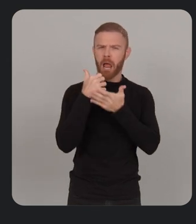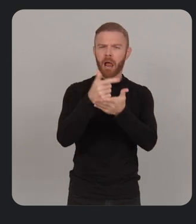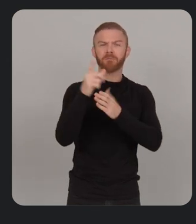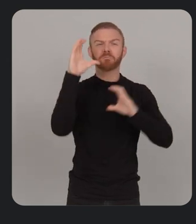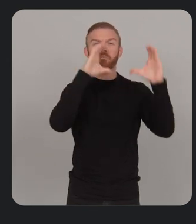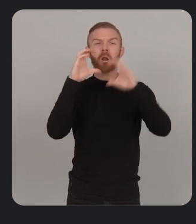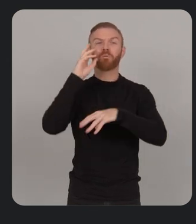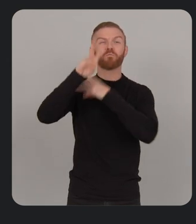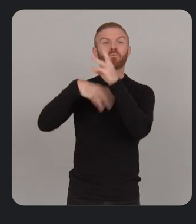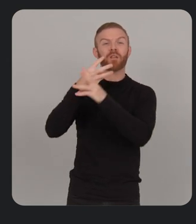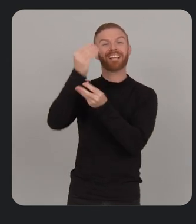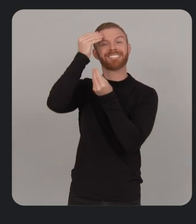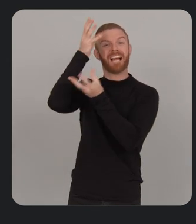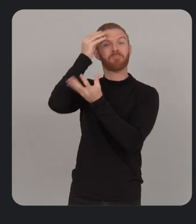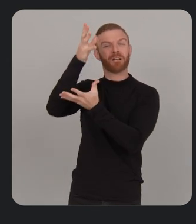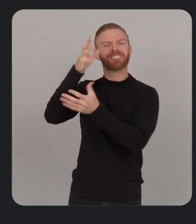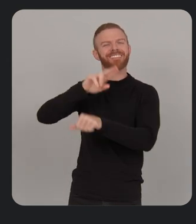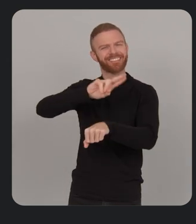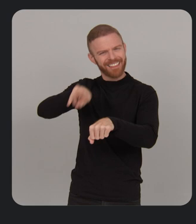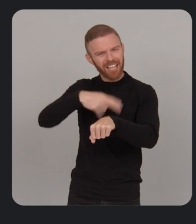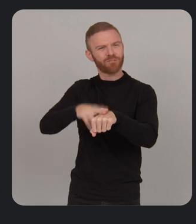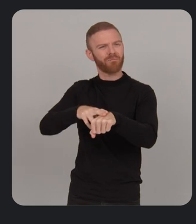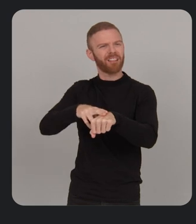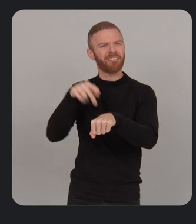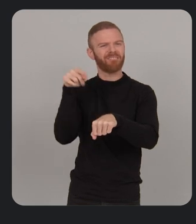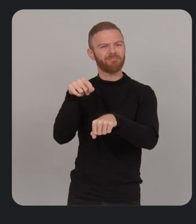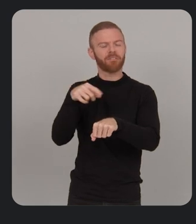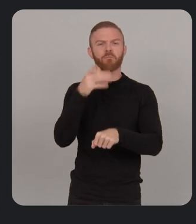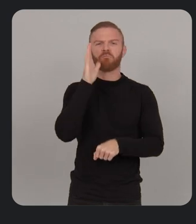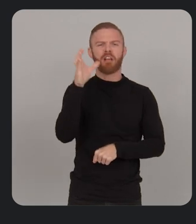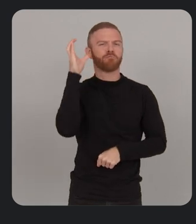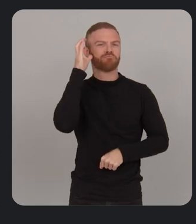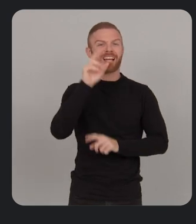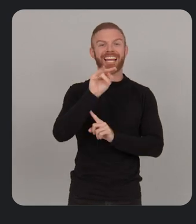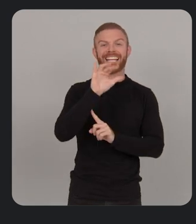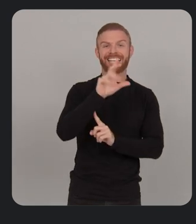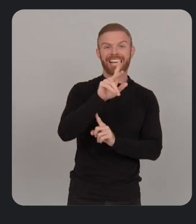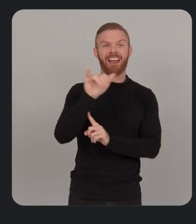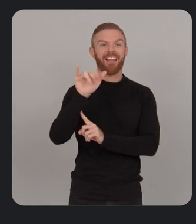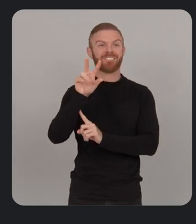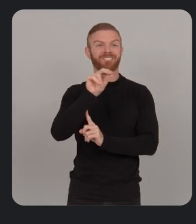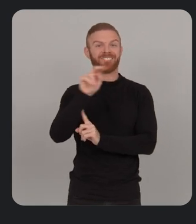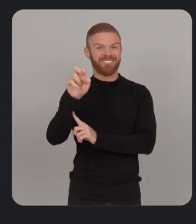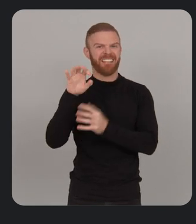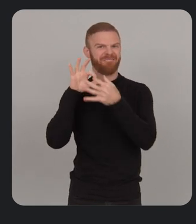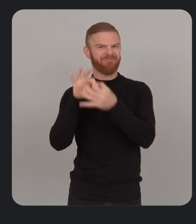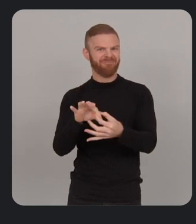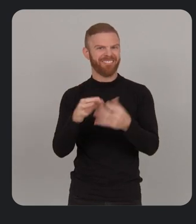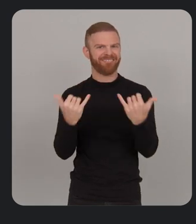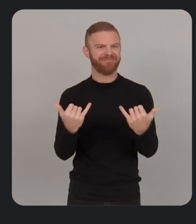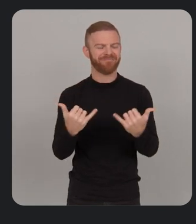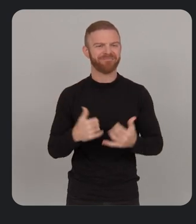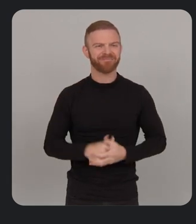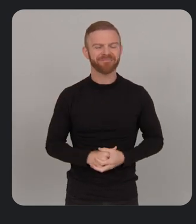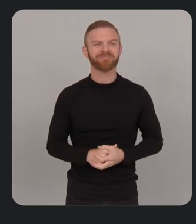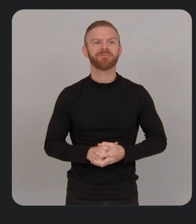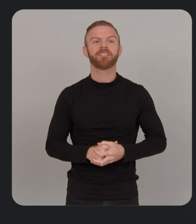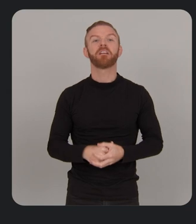help you explore the world's information more naturally. Up next, you'll hear from Nick and Yvonne on that.